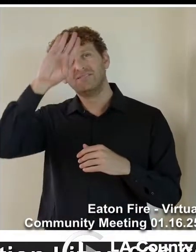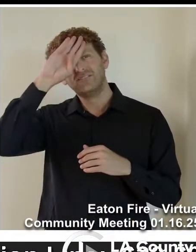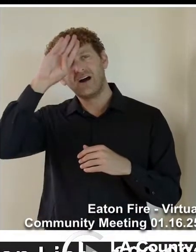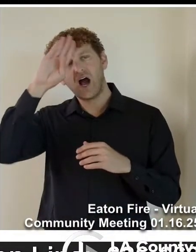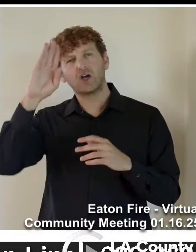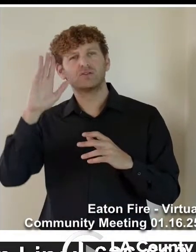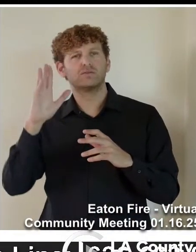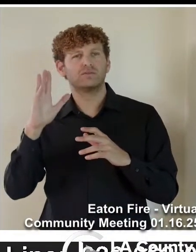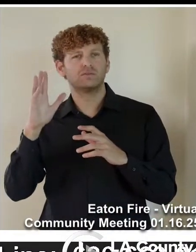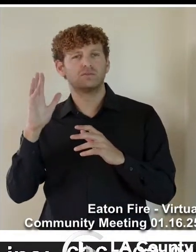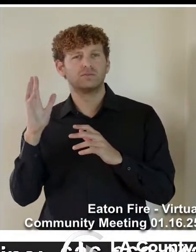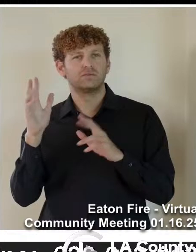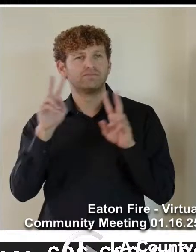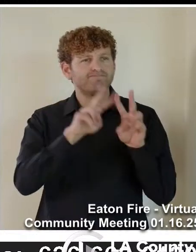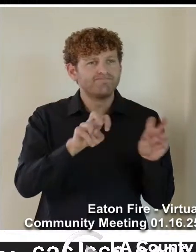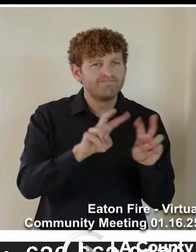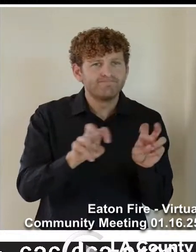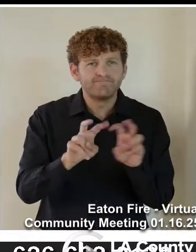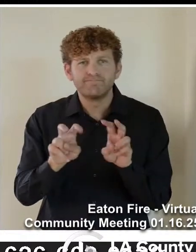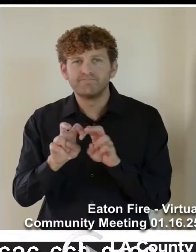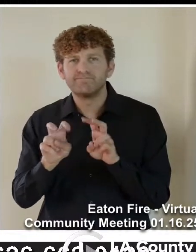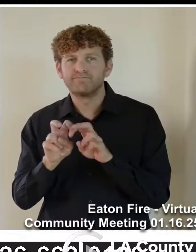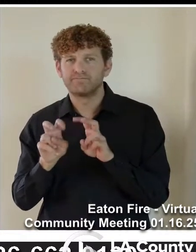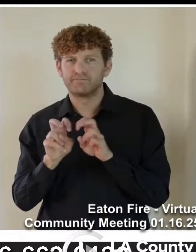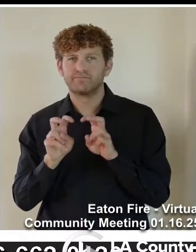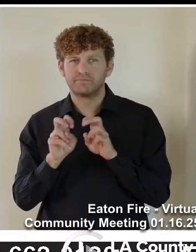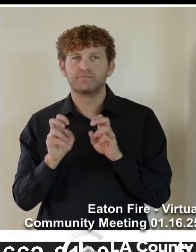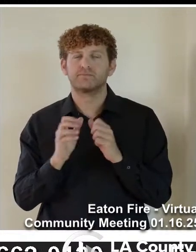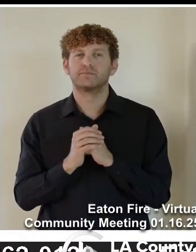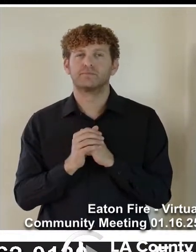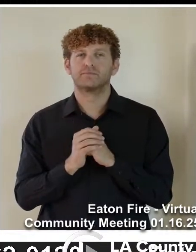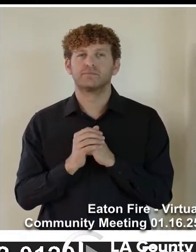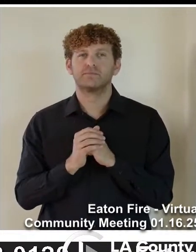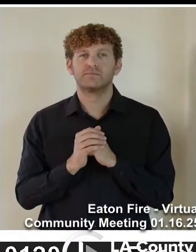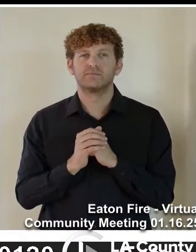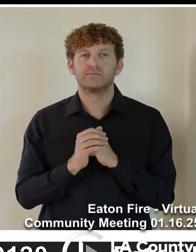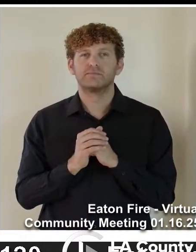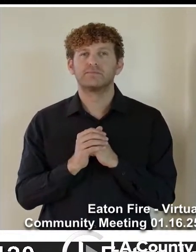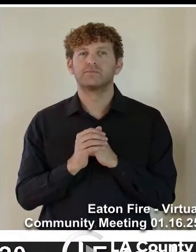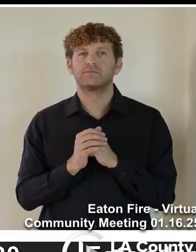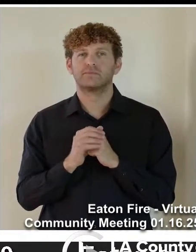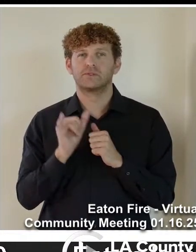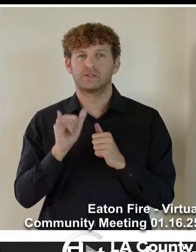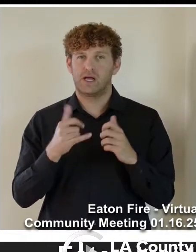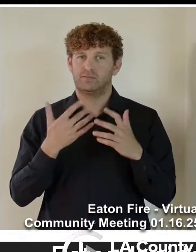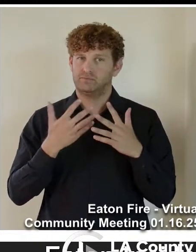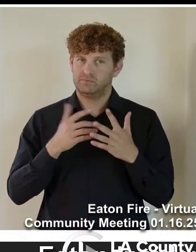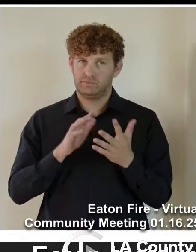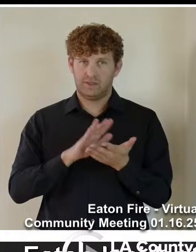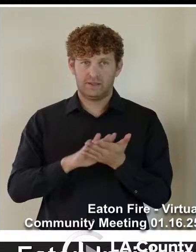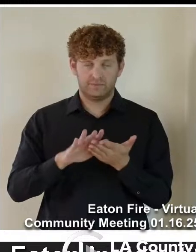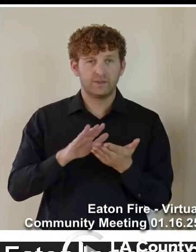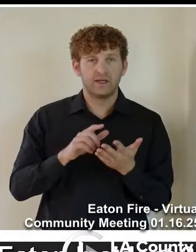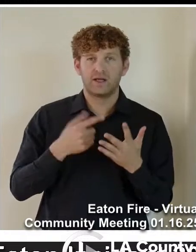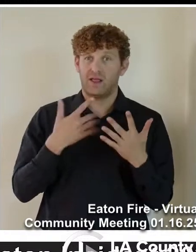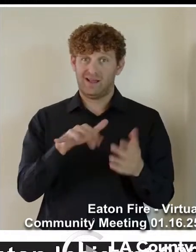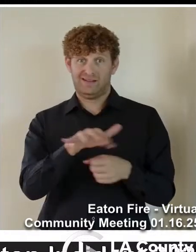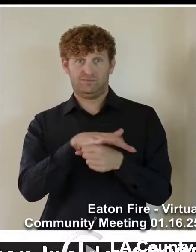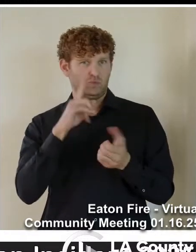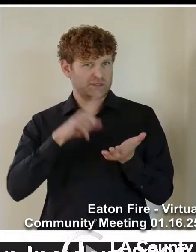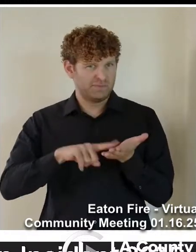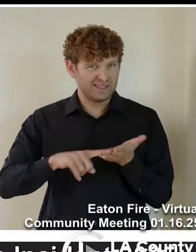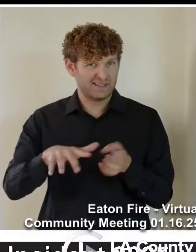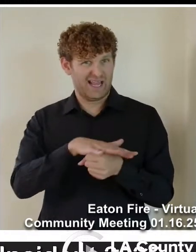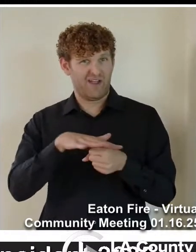and household hazardous waste removal activities. This process has already begun in areas that are safe for the nearly 500 inspectors to